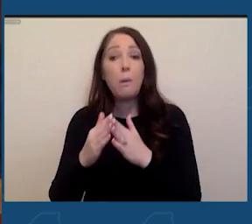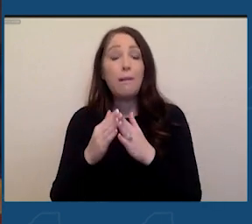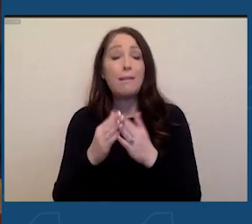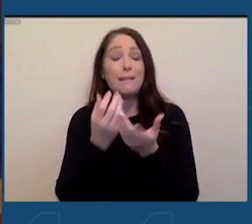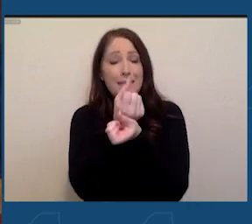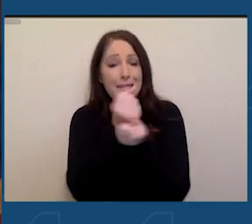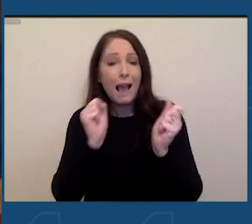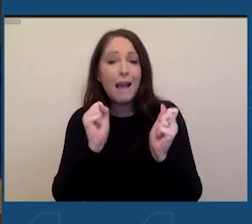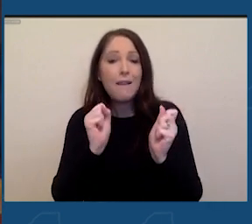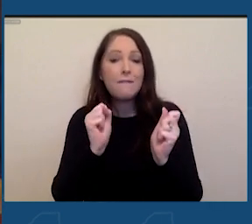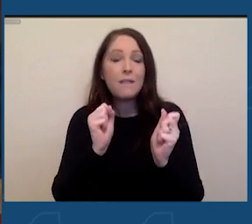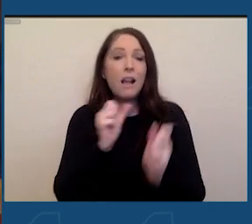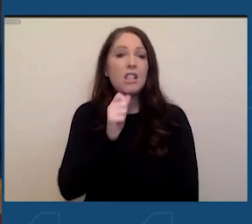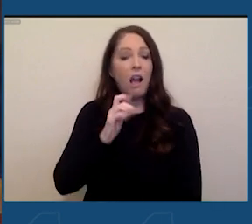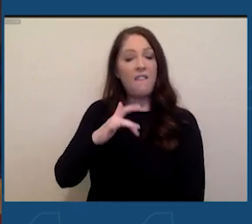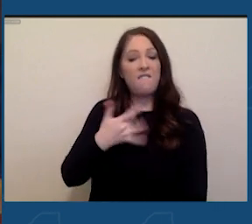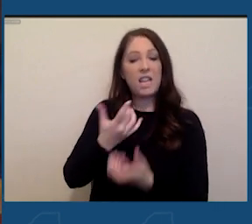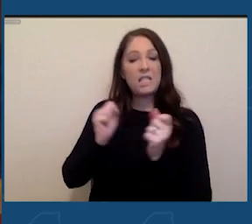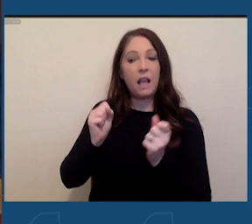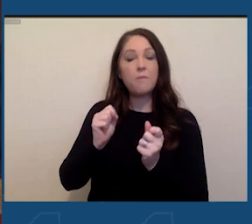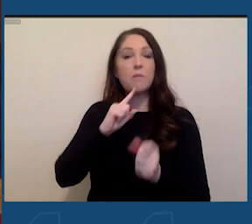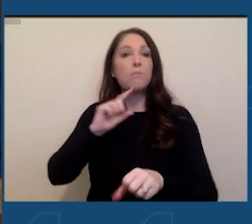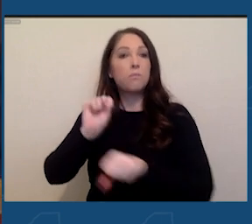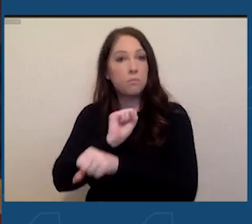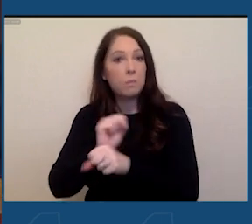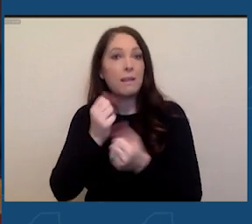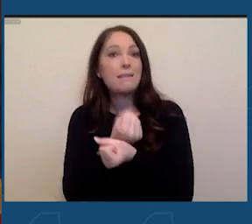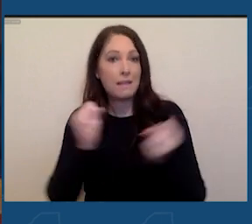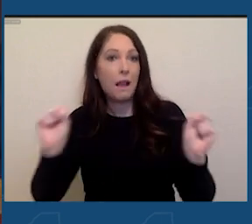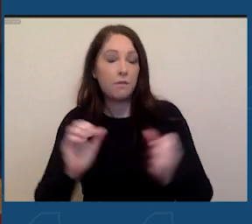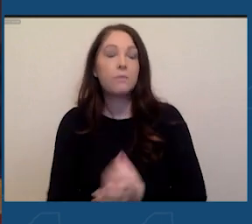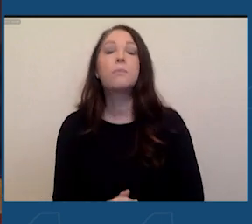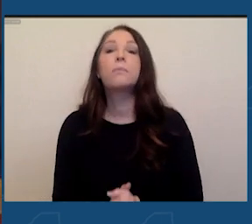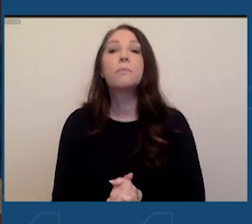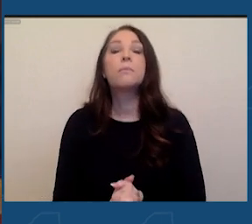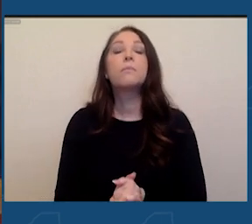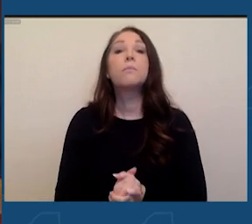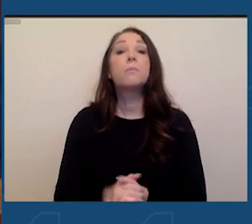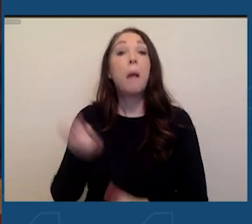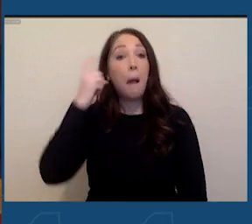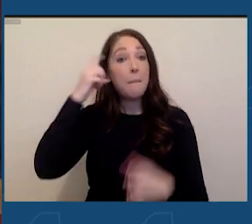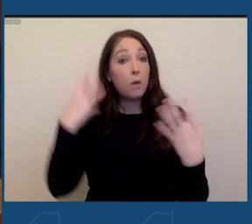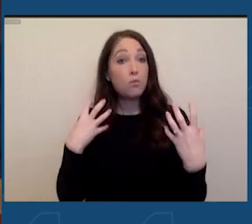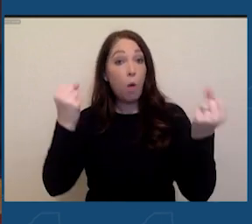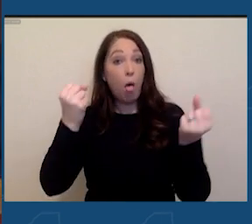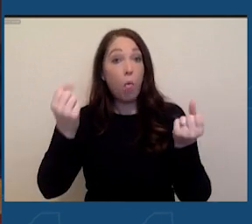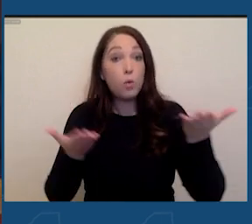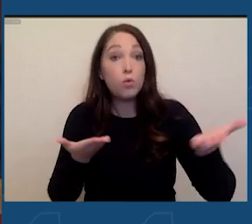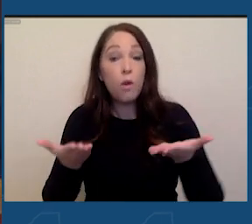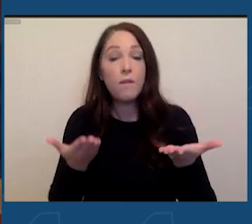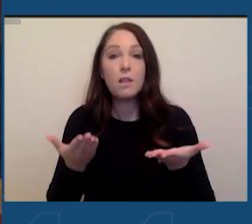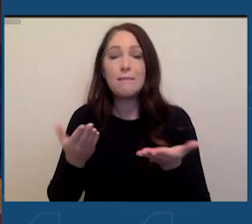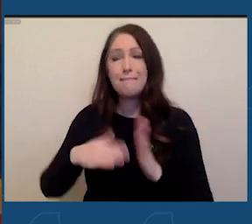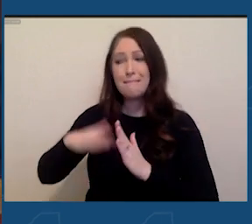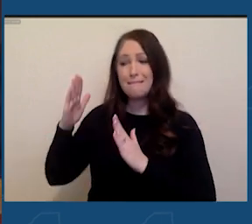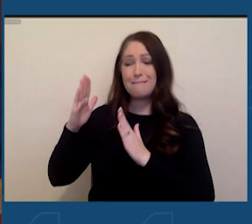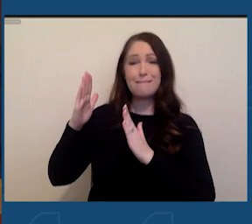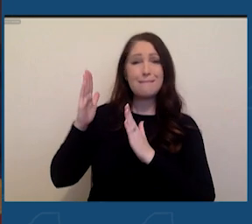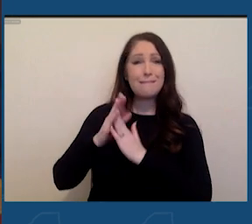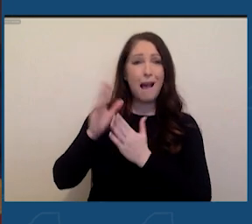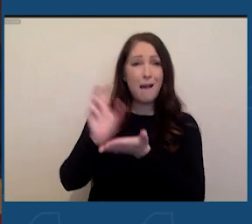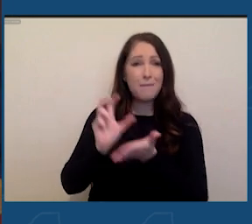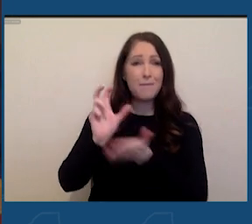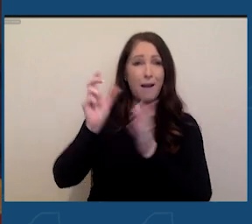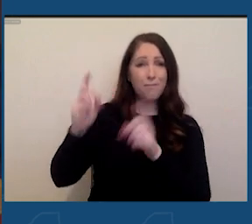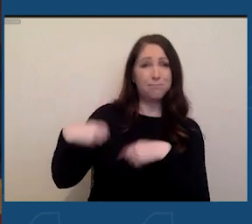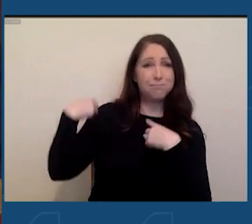be safe. And mental health services. We talked about the largest investment in our state's history, a complete reversal of